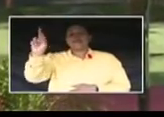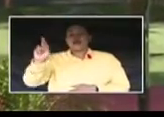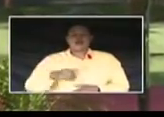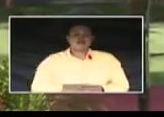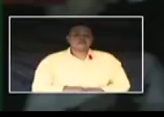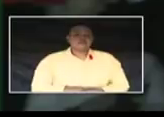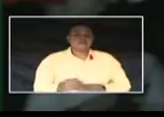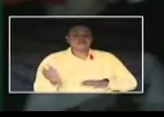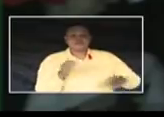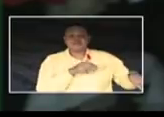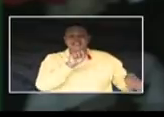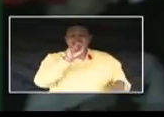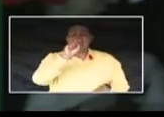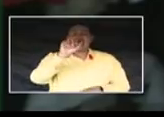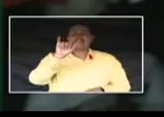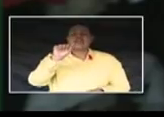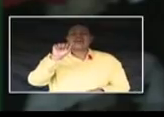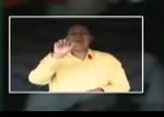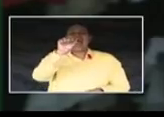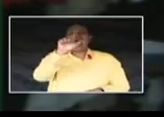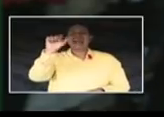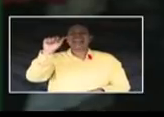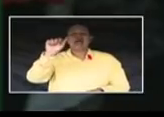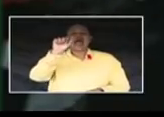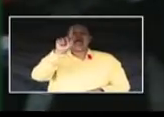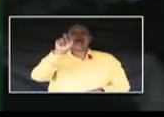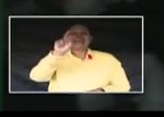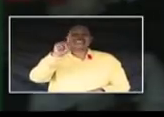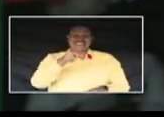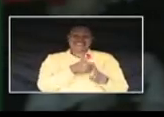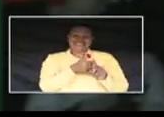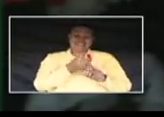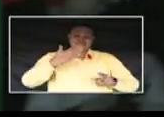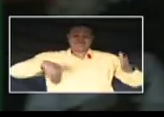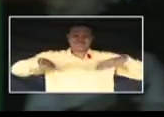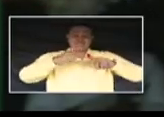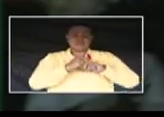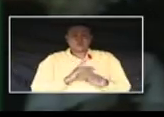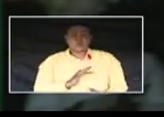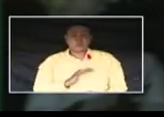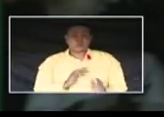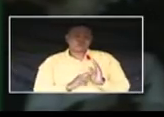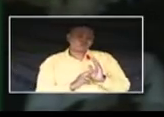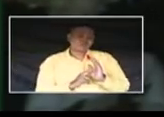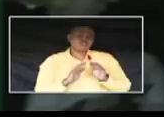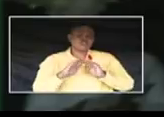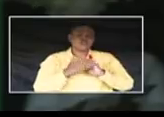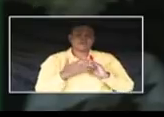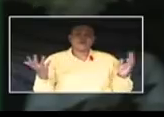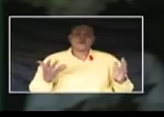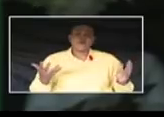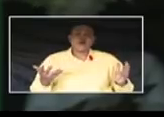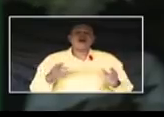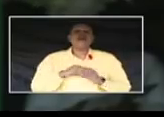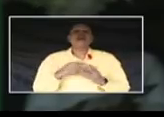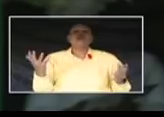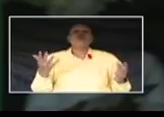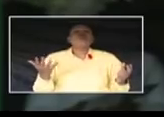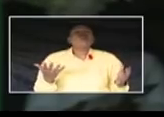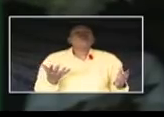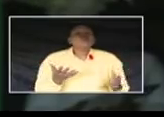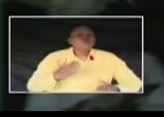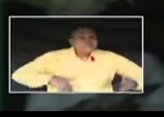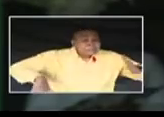Alia Shanae Atkinson for outstanding representation of Jamaica in the field